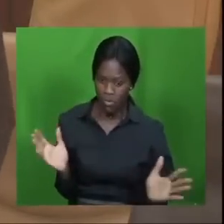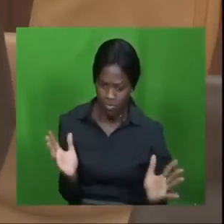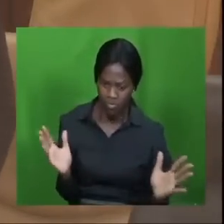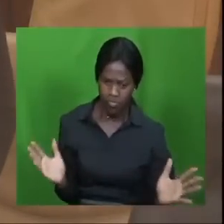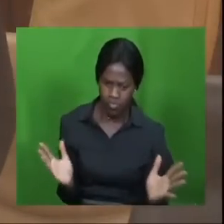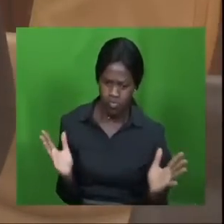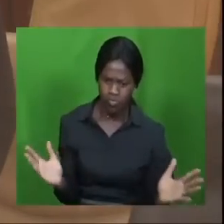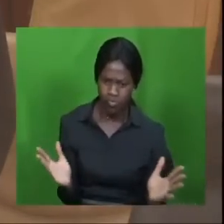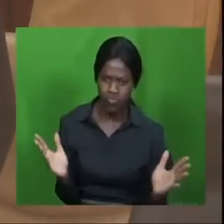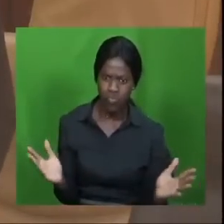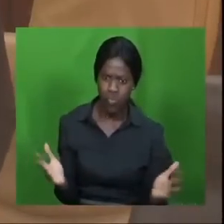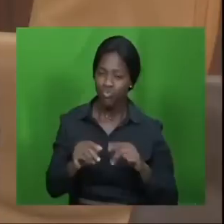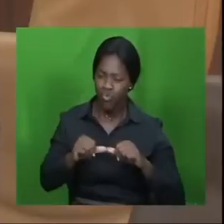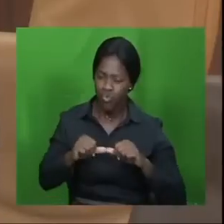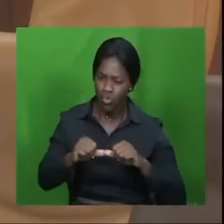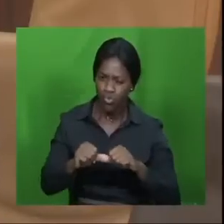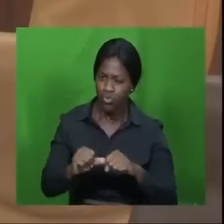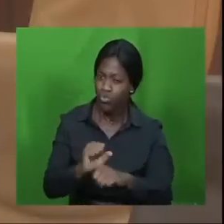moving.